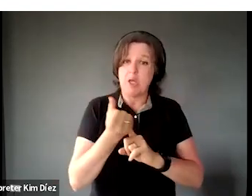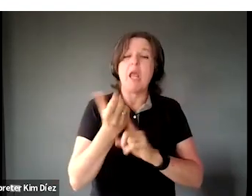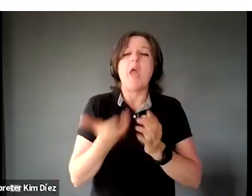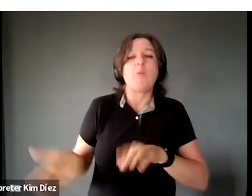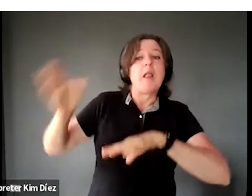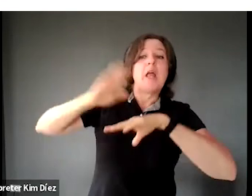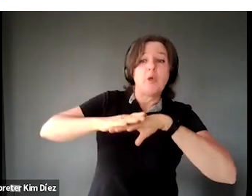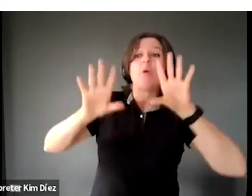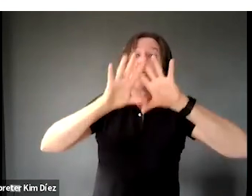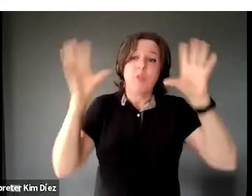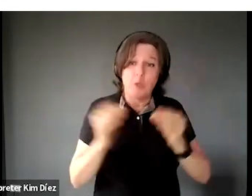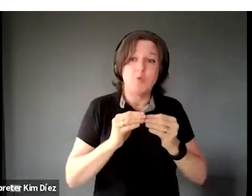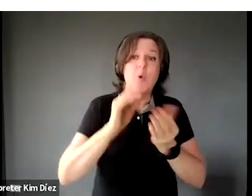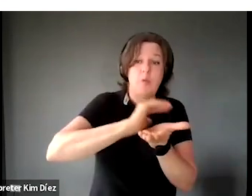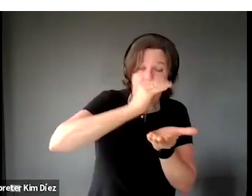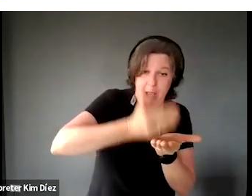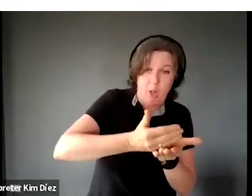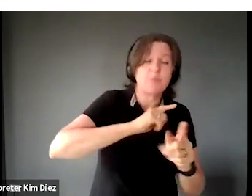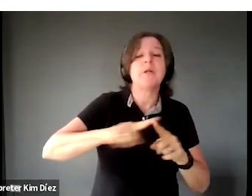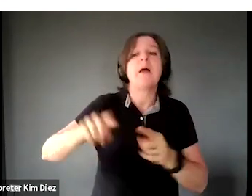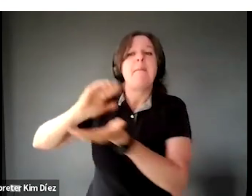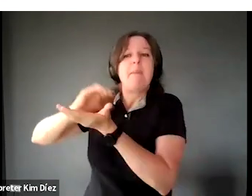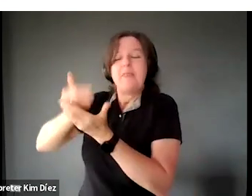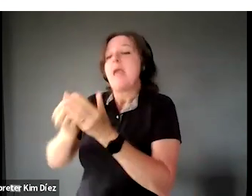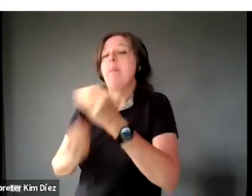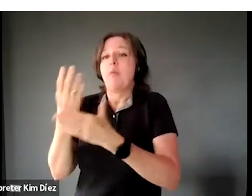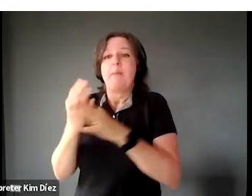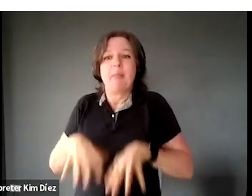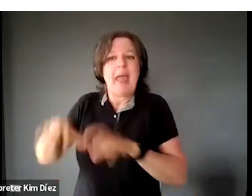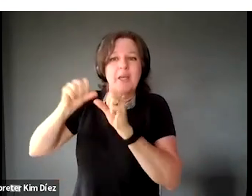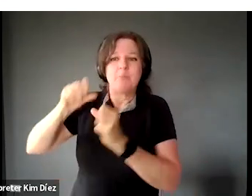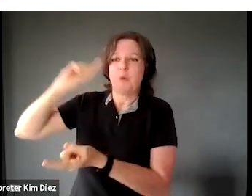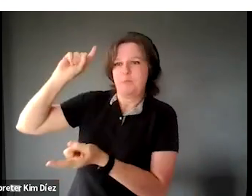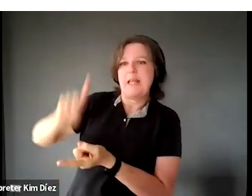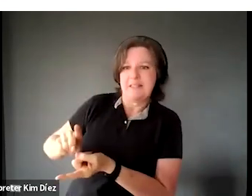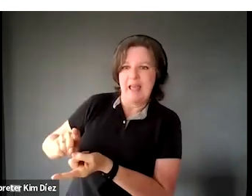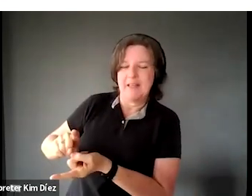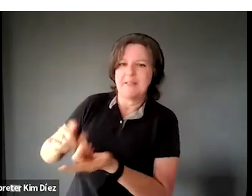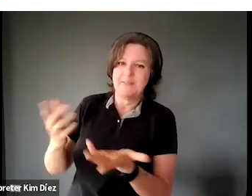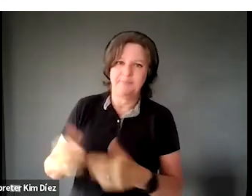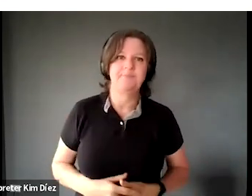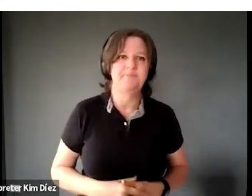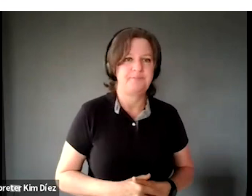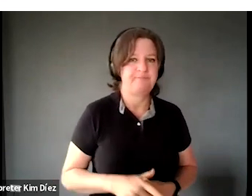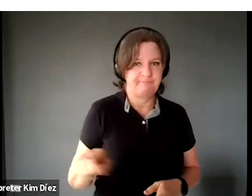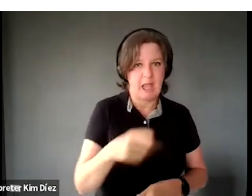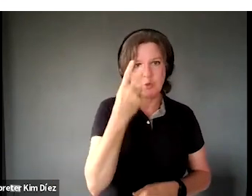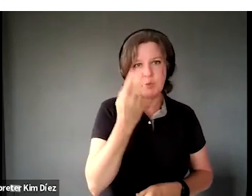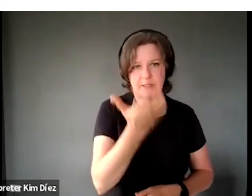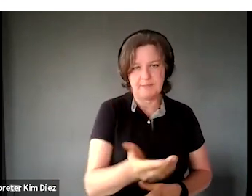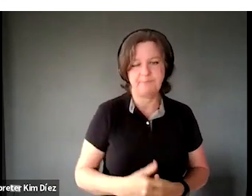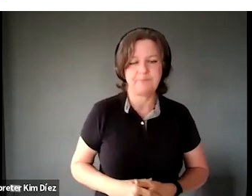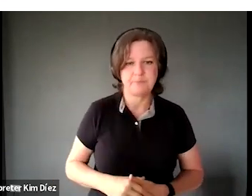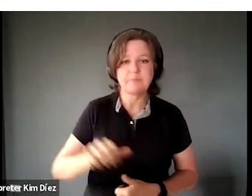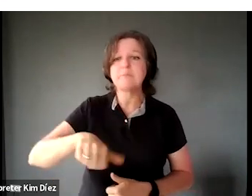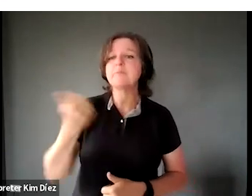In many cases, we're going to see the total amount perhaps increase, but the amount of absorption will be reduced